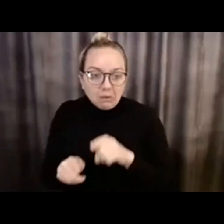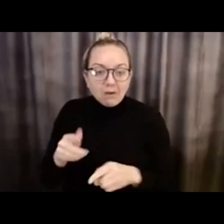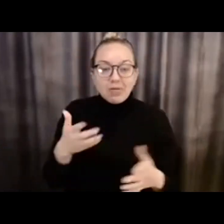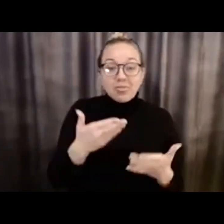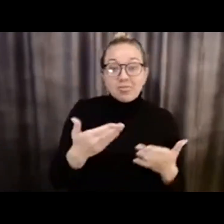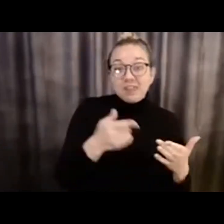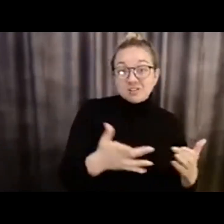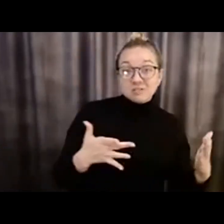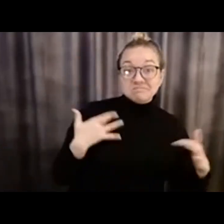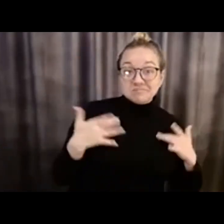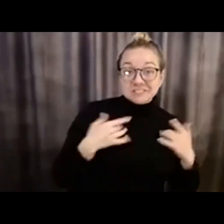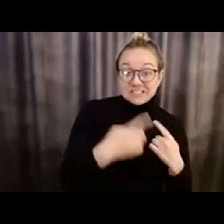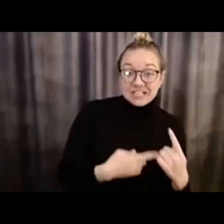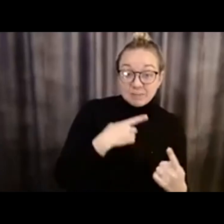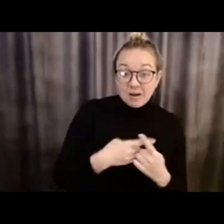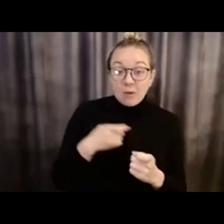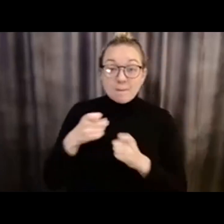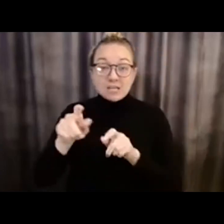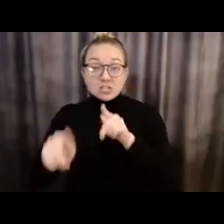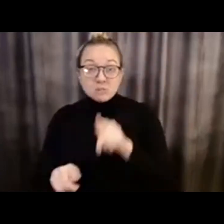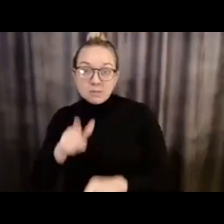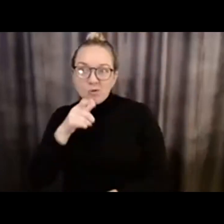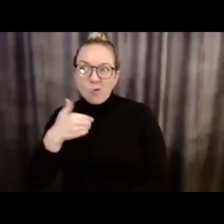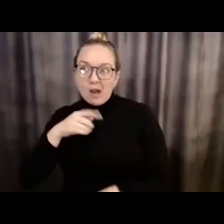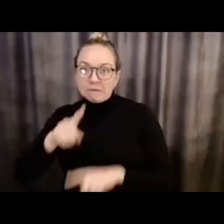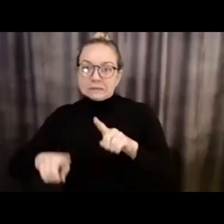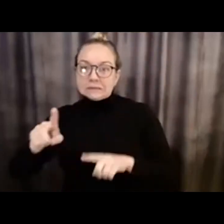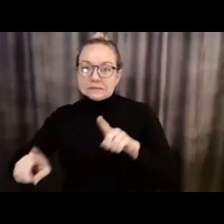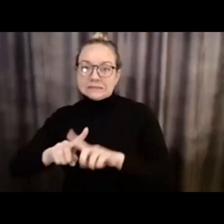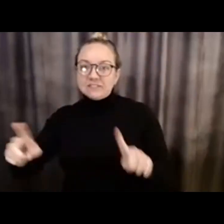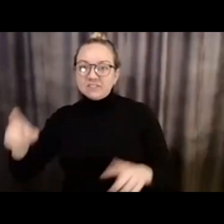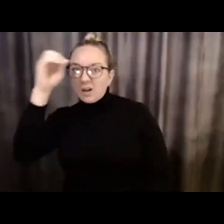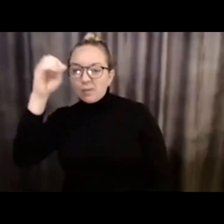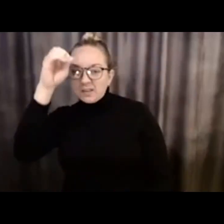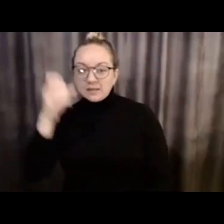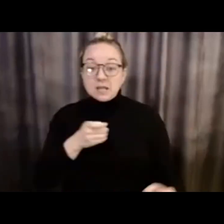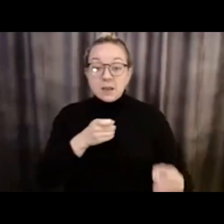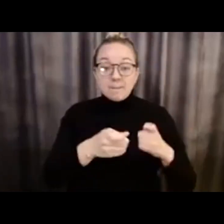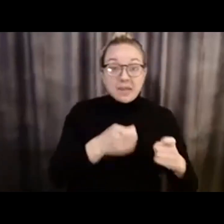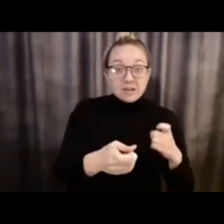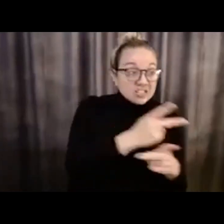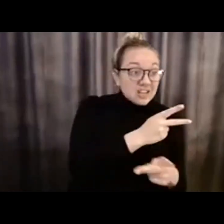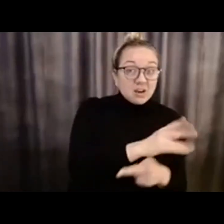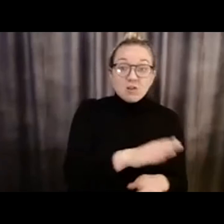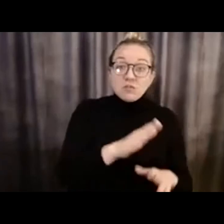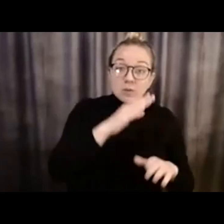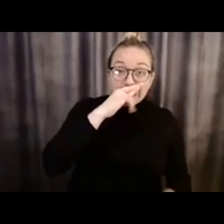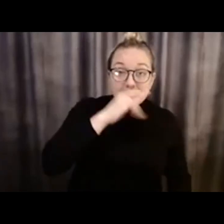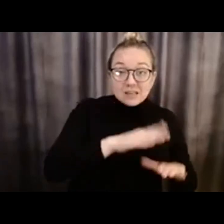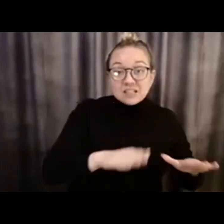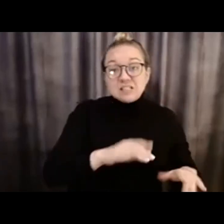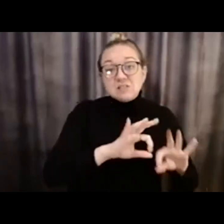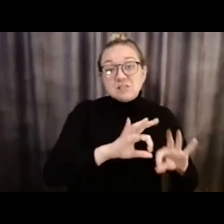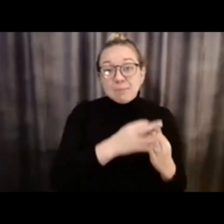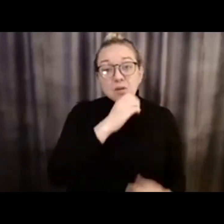to, managing people with different opinions, managing care of kids and elders, or others. And